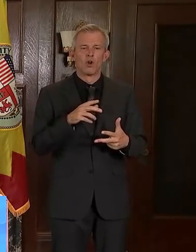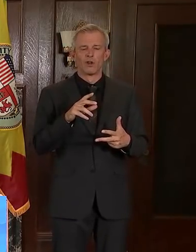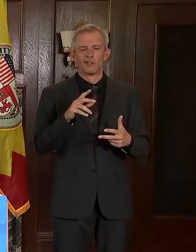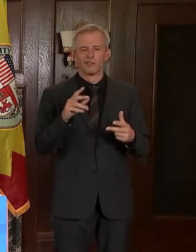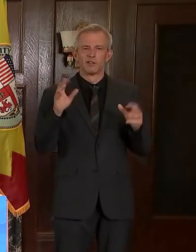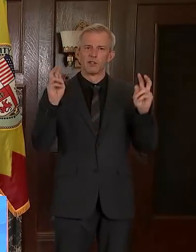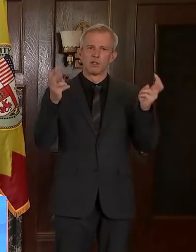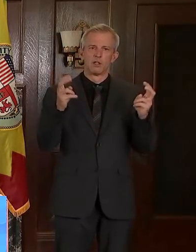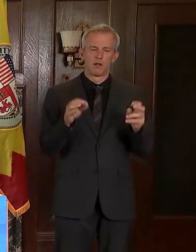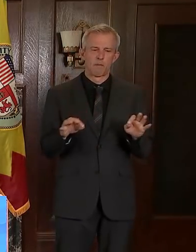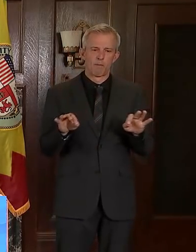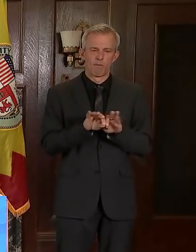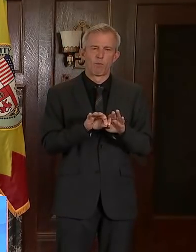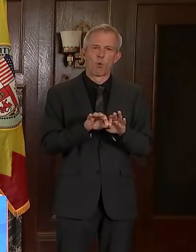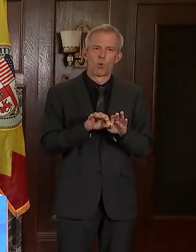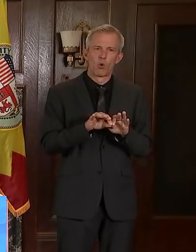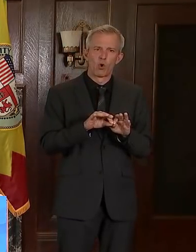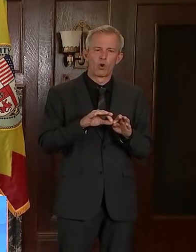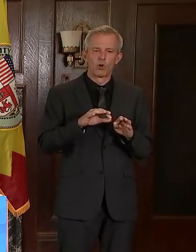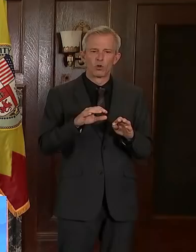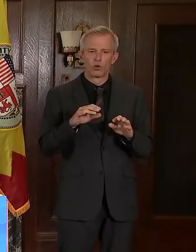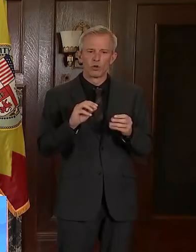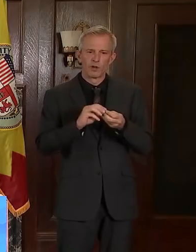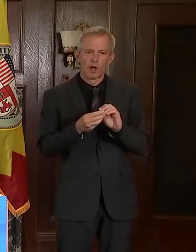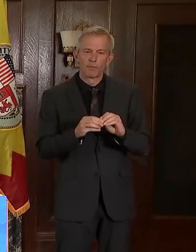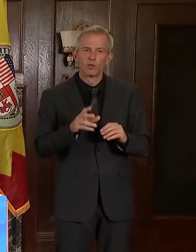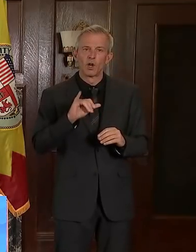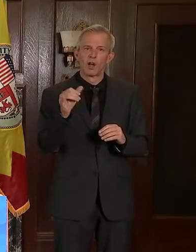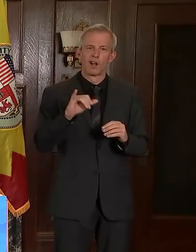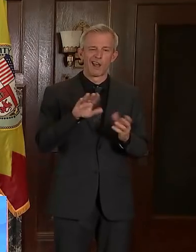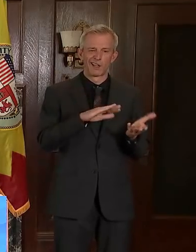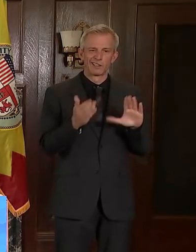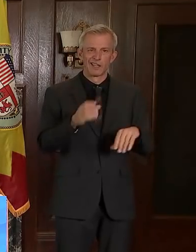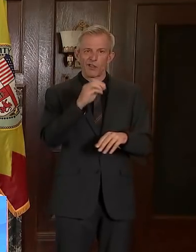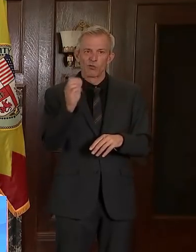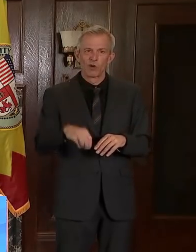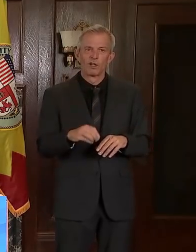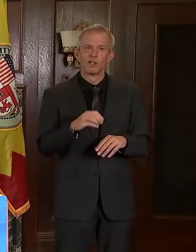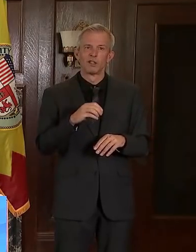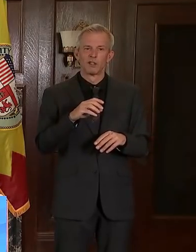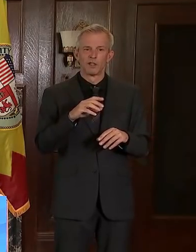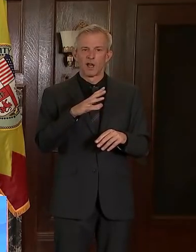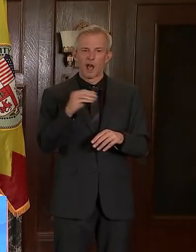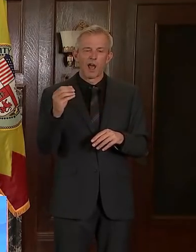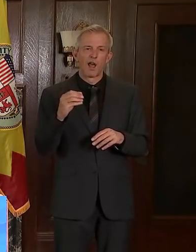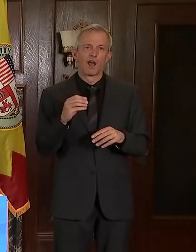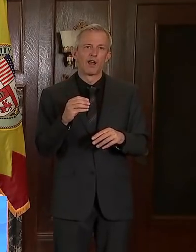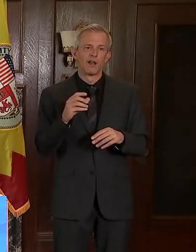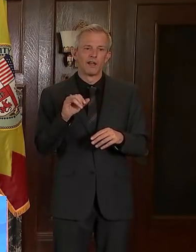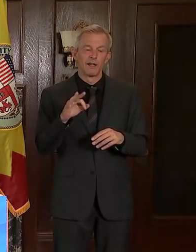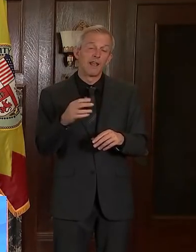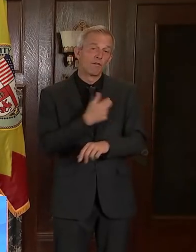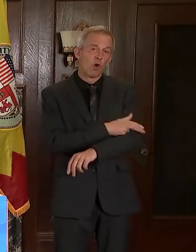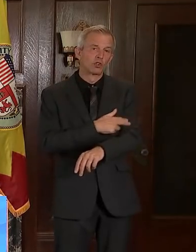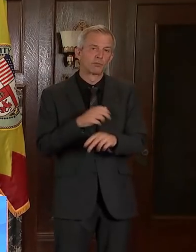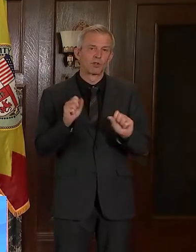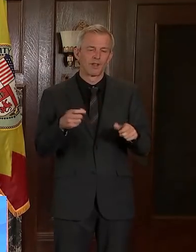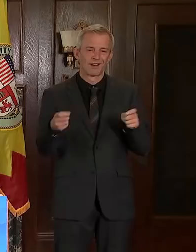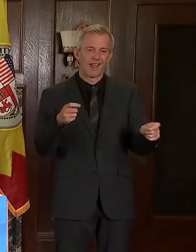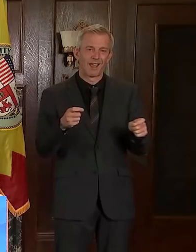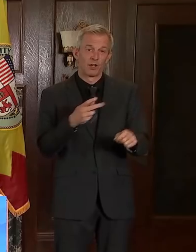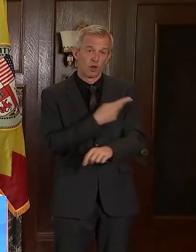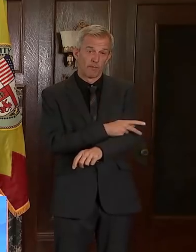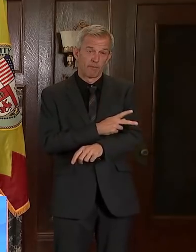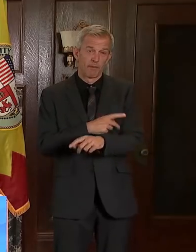indicators like our death rate, our hospital surge capacity, and hospital admissions. If the data shows us that we're